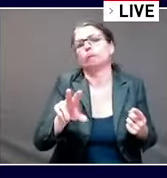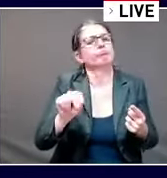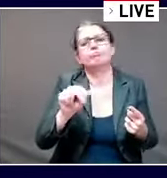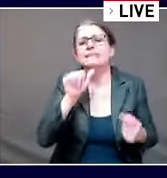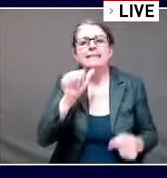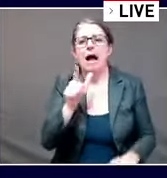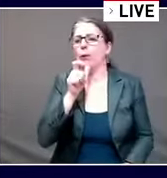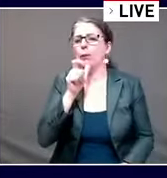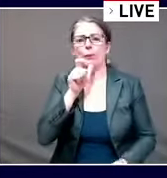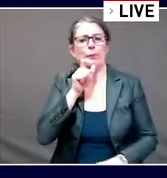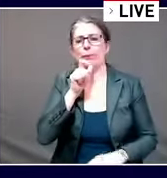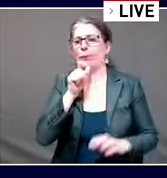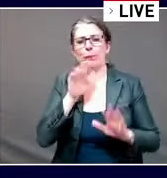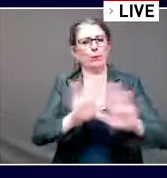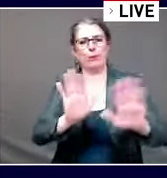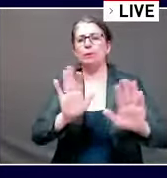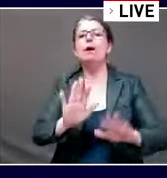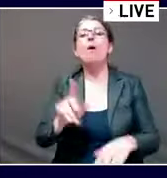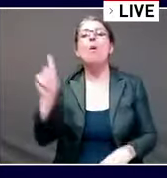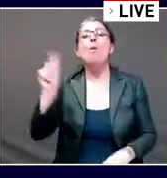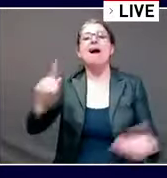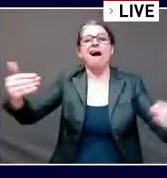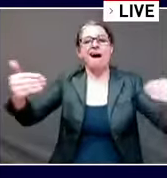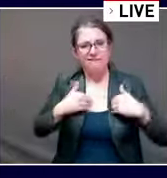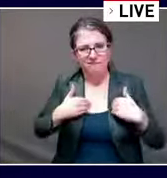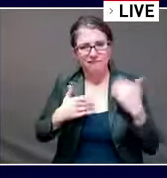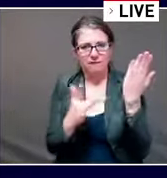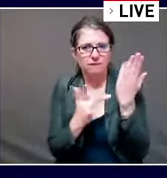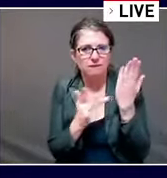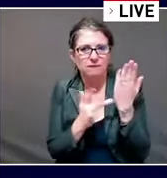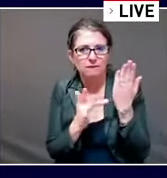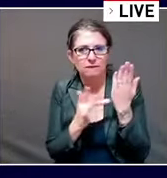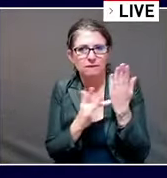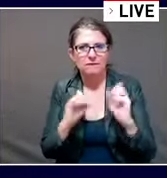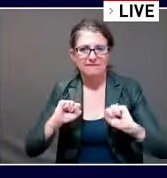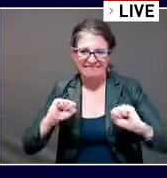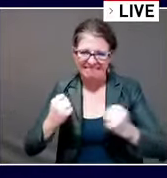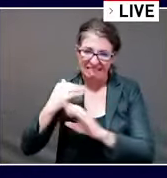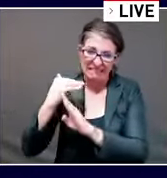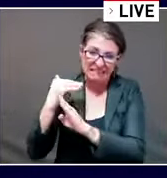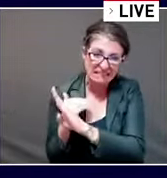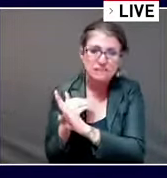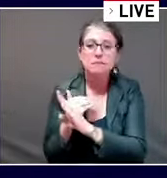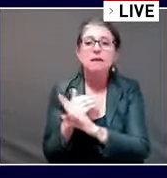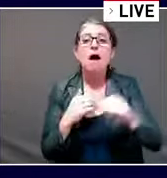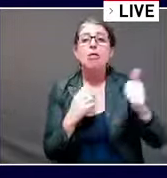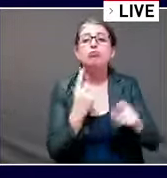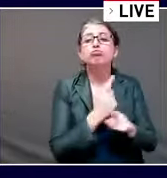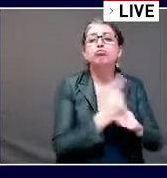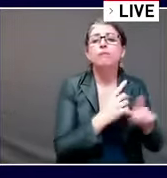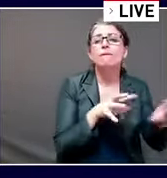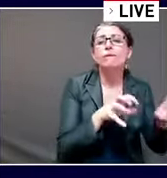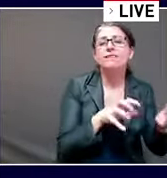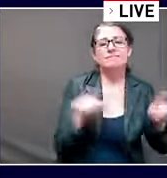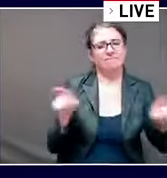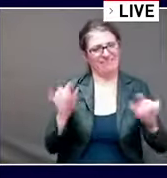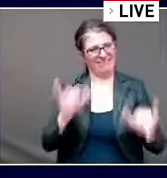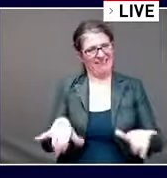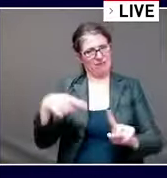Okay, and my follow-up question is, I saw in the New York Times you were quoted as saying